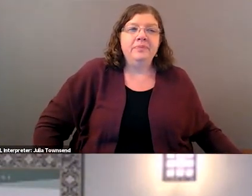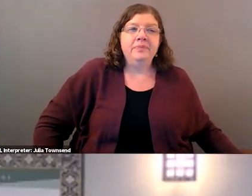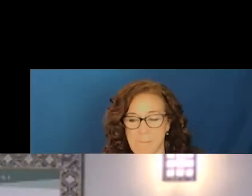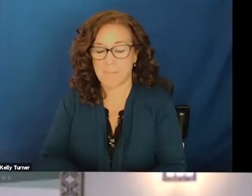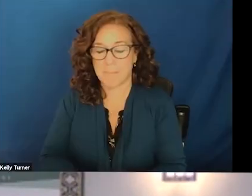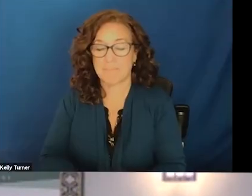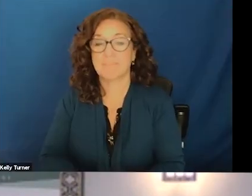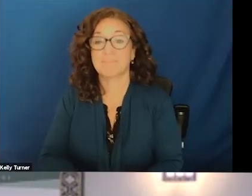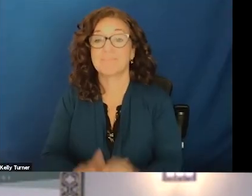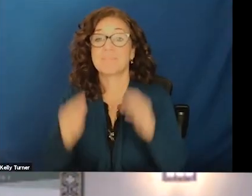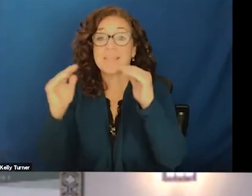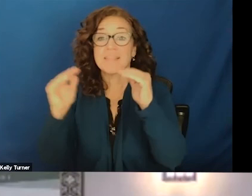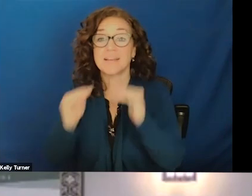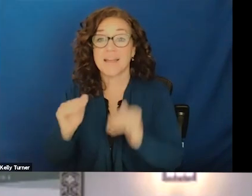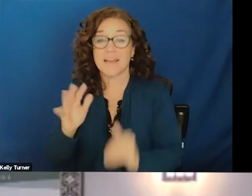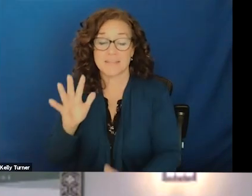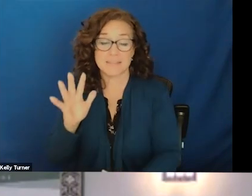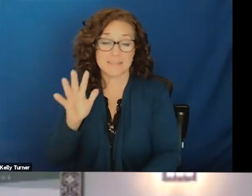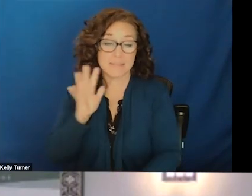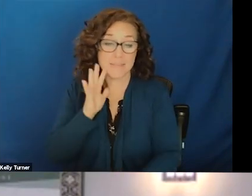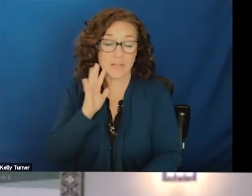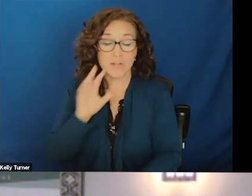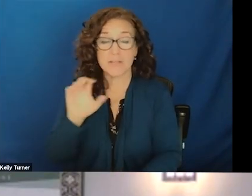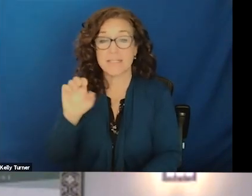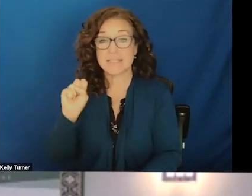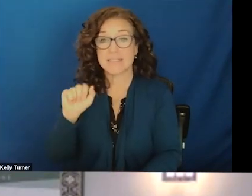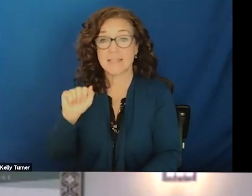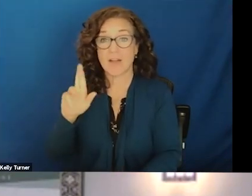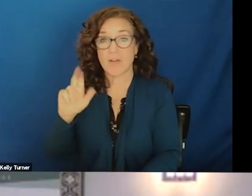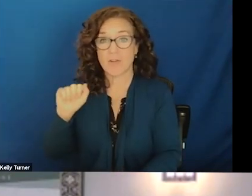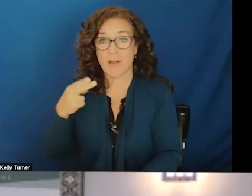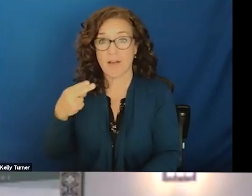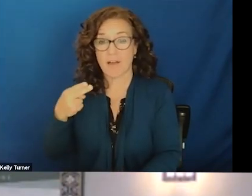Thank you. Our next speaker is Sarah Clark.